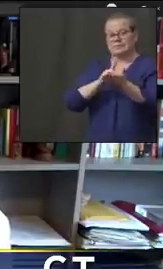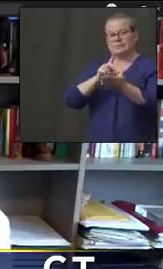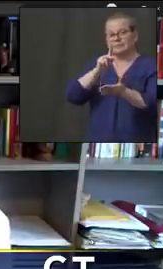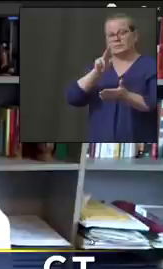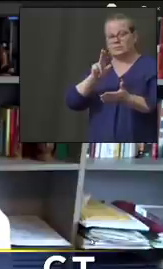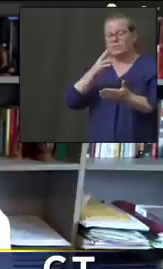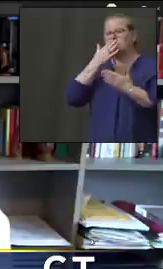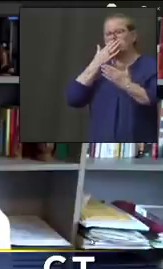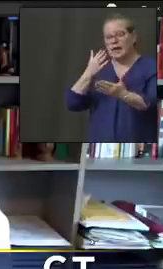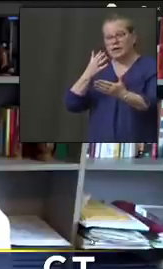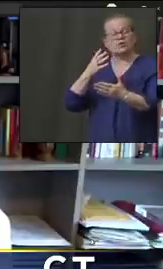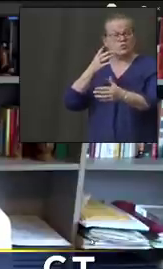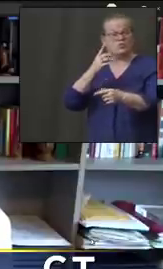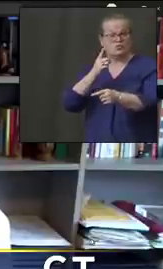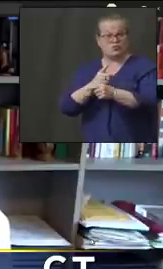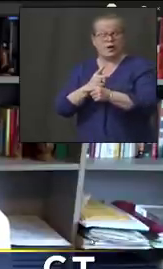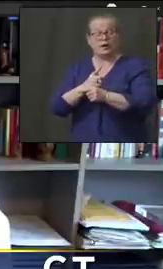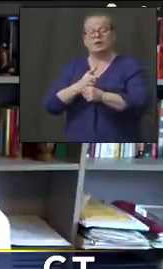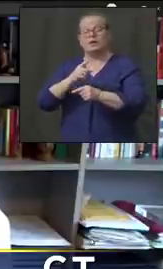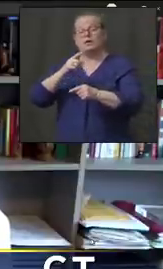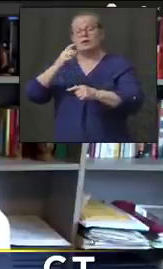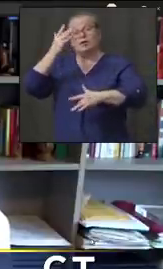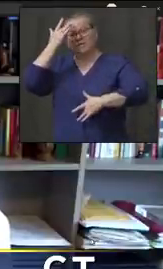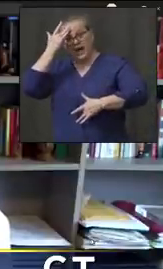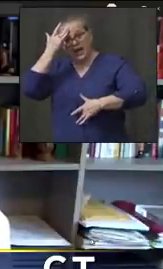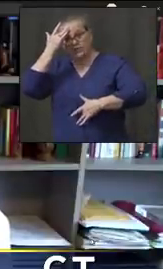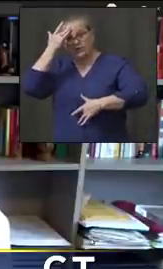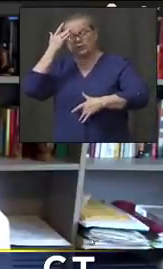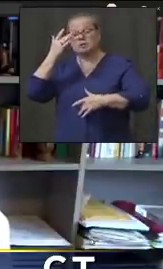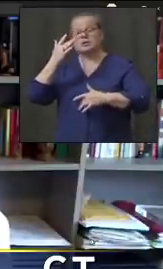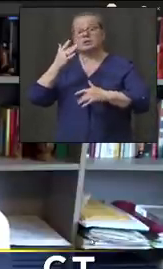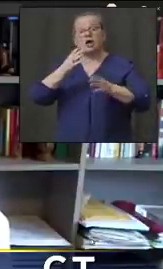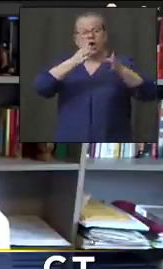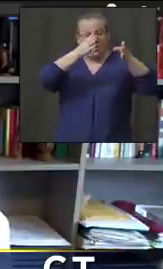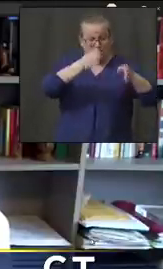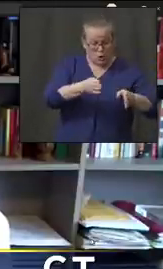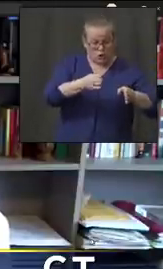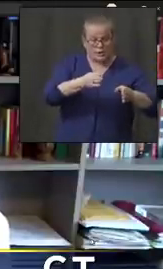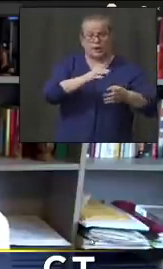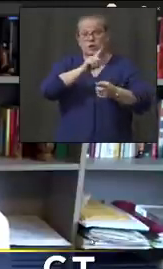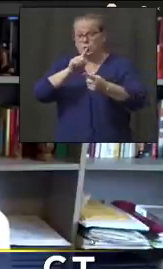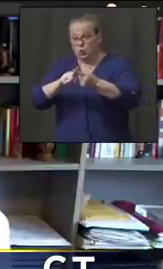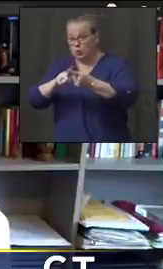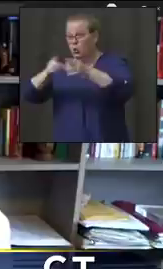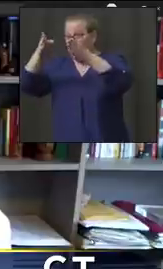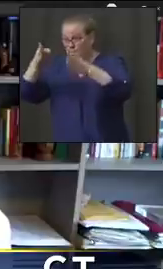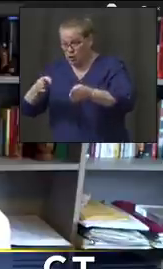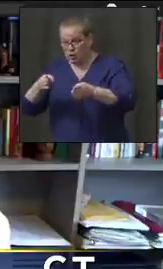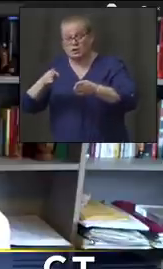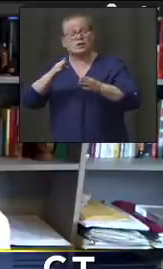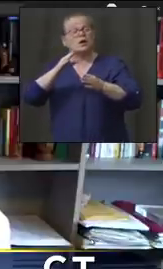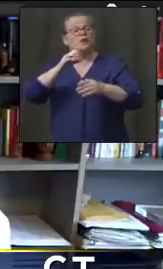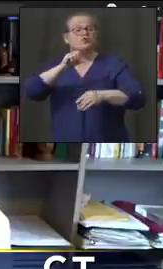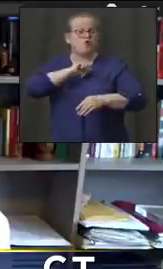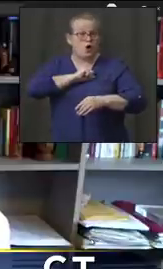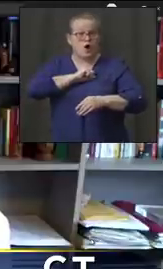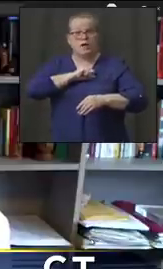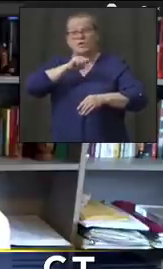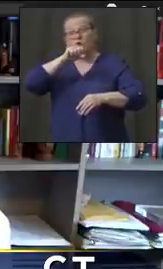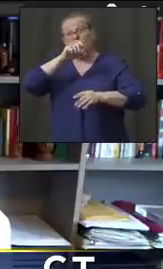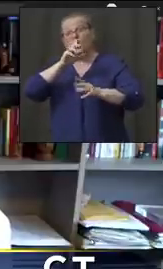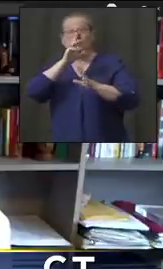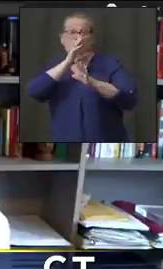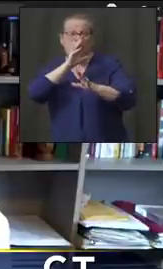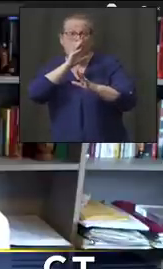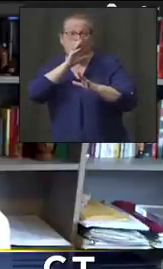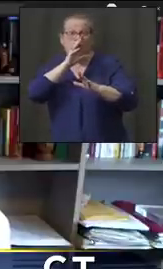virus, spread person to person through droplets as we speak, or cough or sneeze. But the other way is if those droplets actually